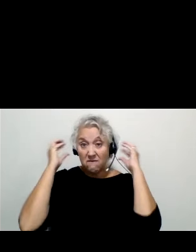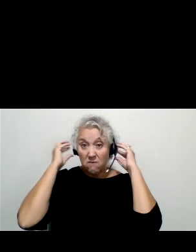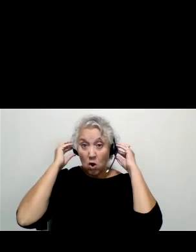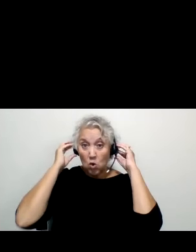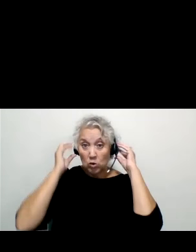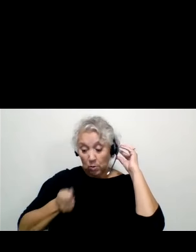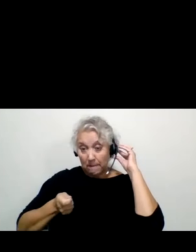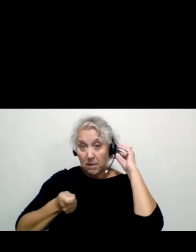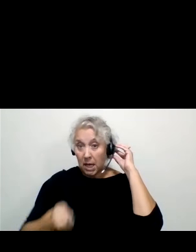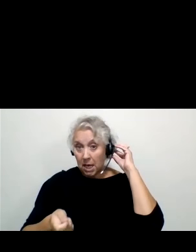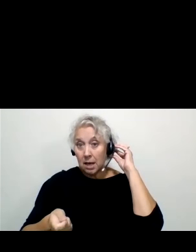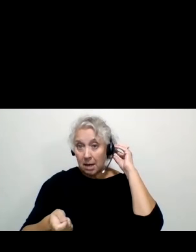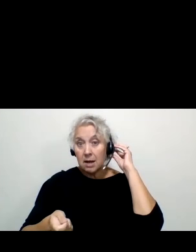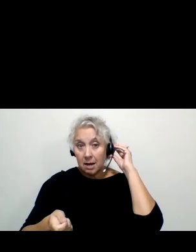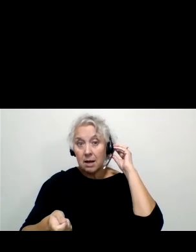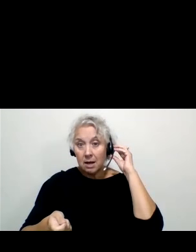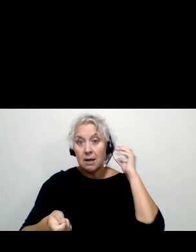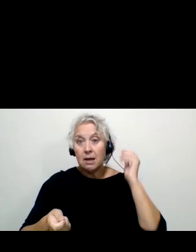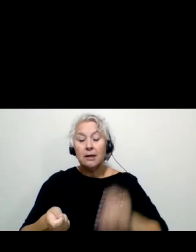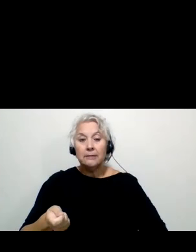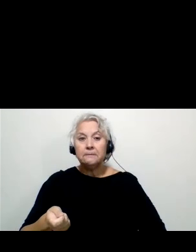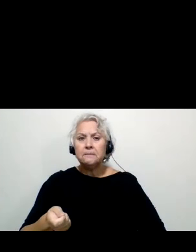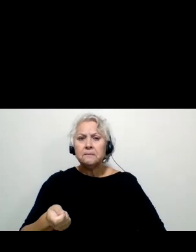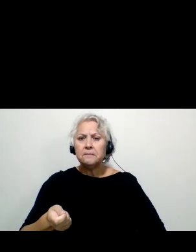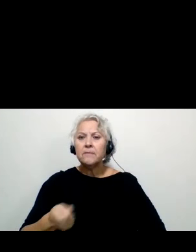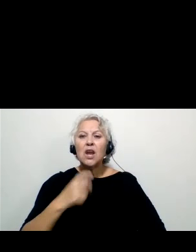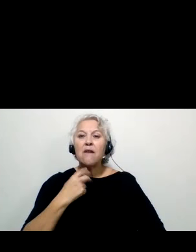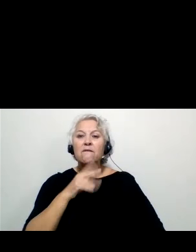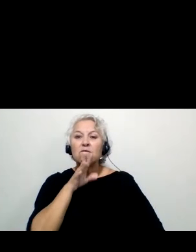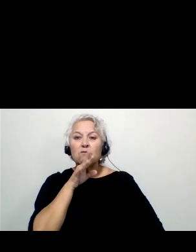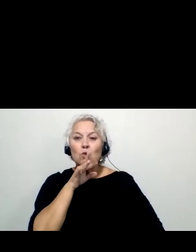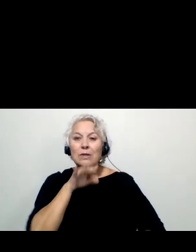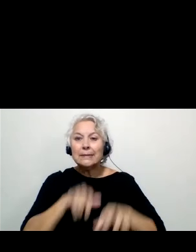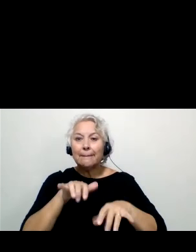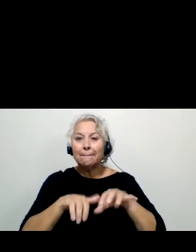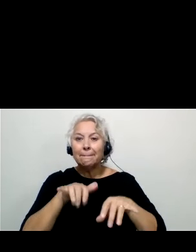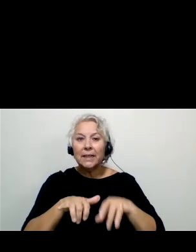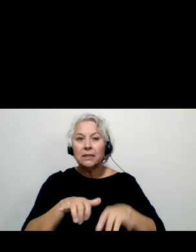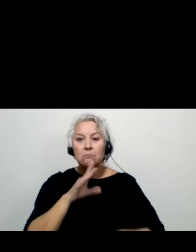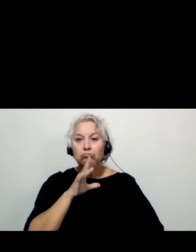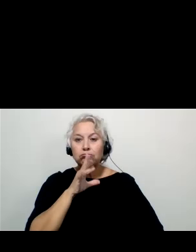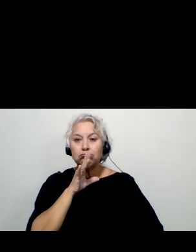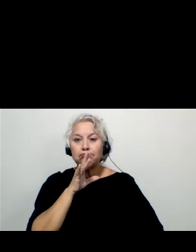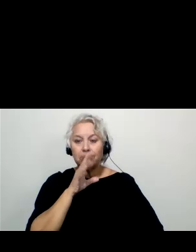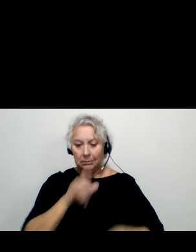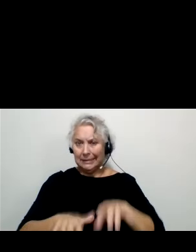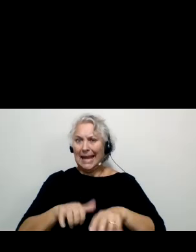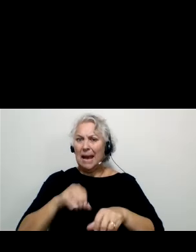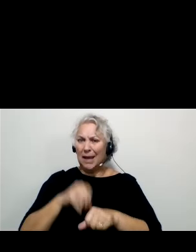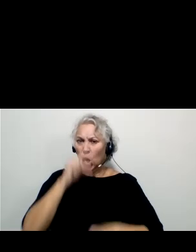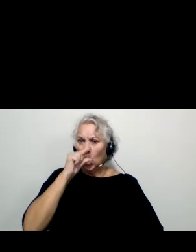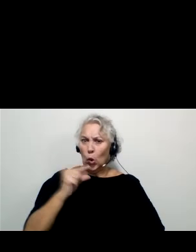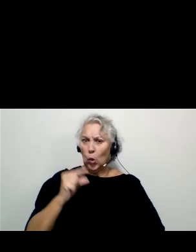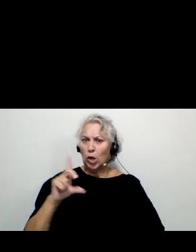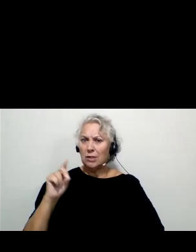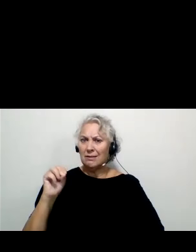plug into your laptop or Chromebook, and it has voice typing that you can do straight into Google Docs. And boy, Google